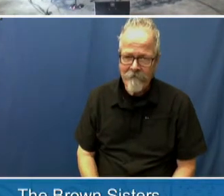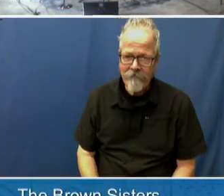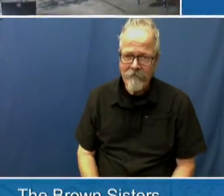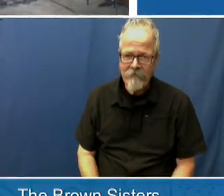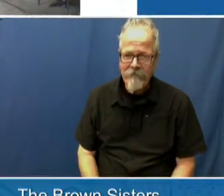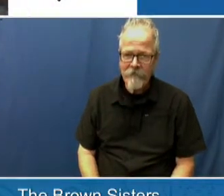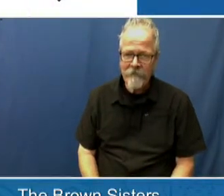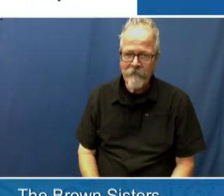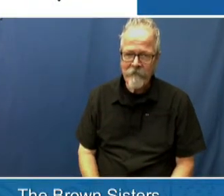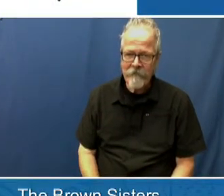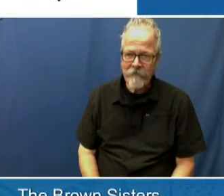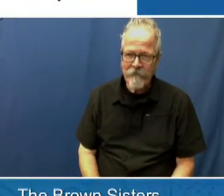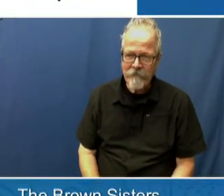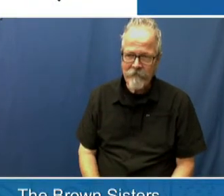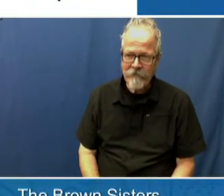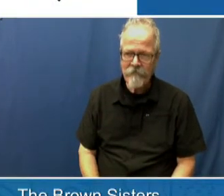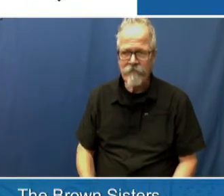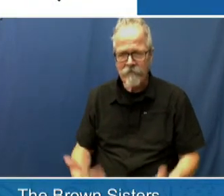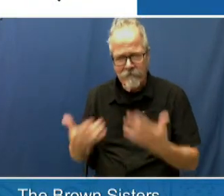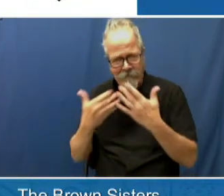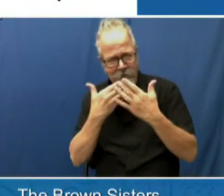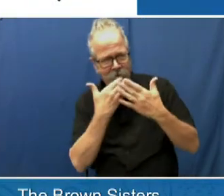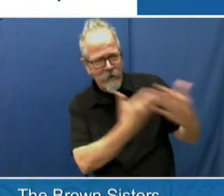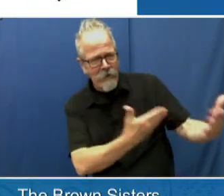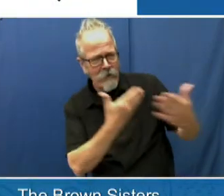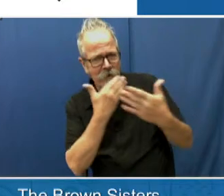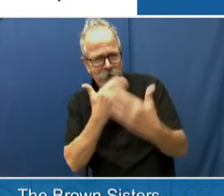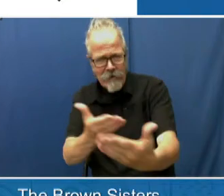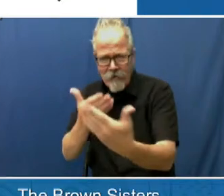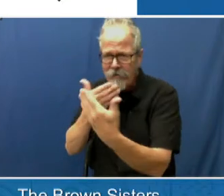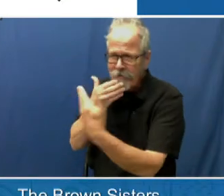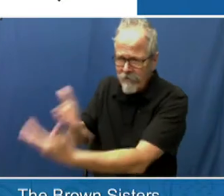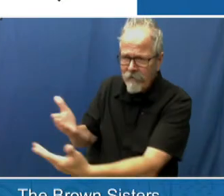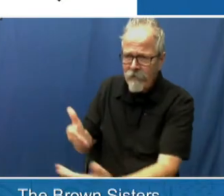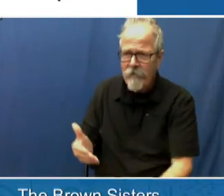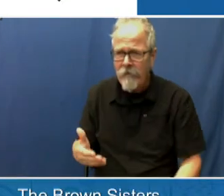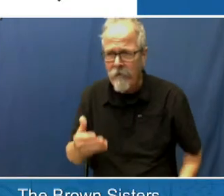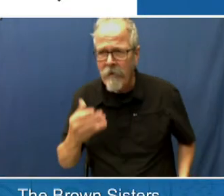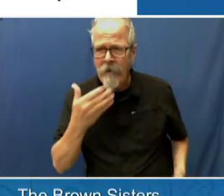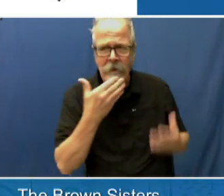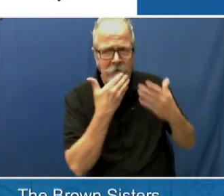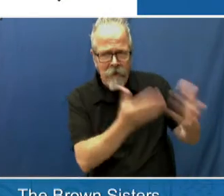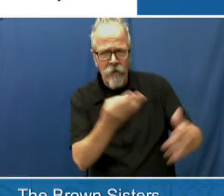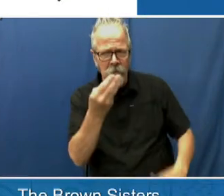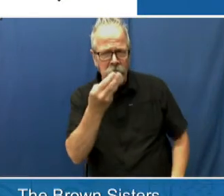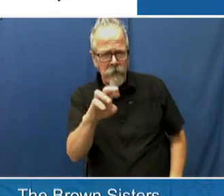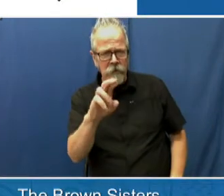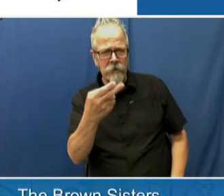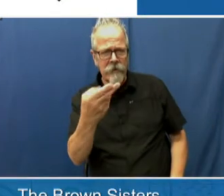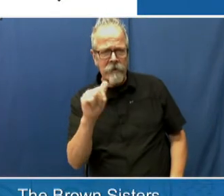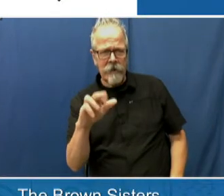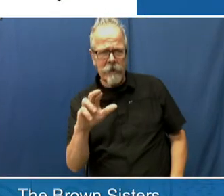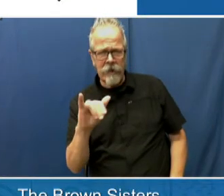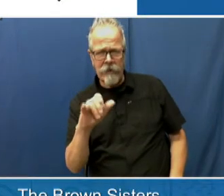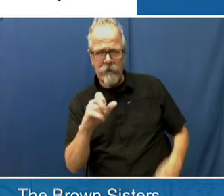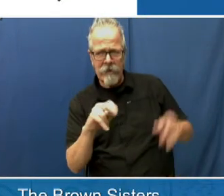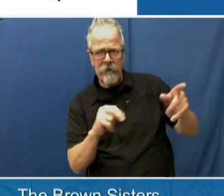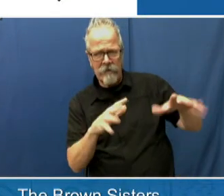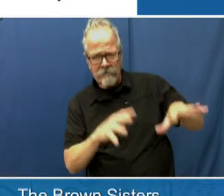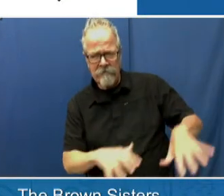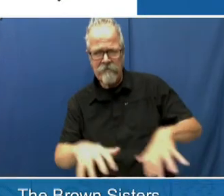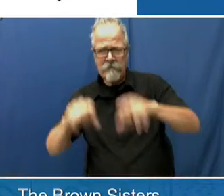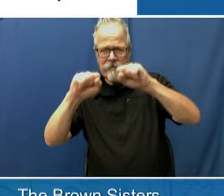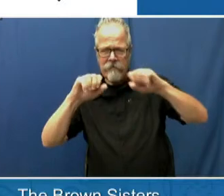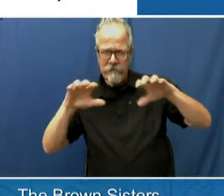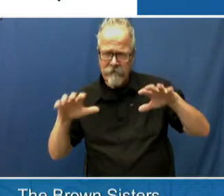Well, thank you, everyone. And first of all, thank you, Mr. Harrison, for being our MC this morning. And Dr. Leary, thank you for